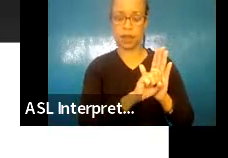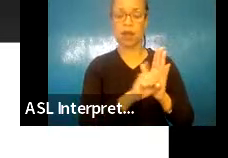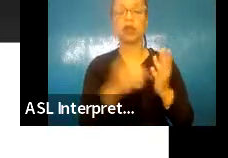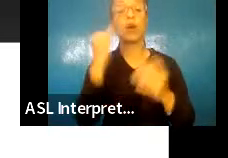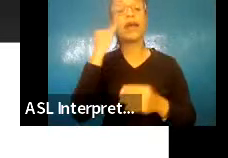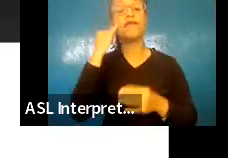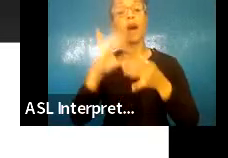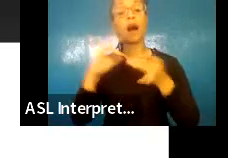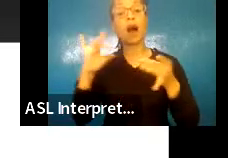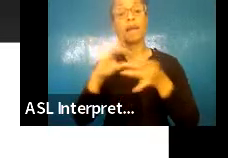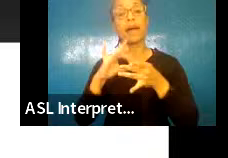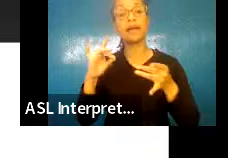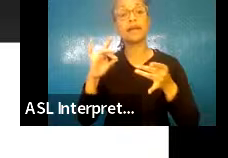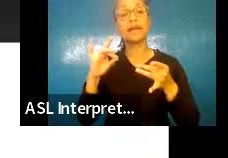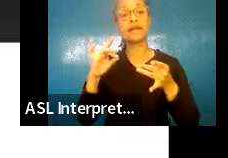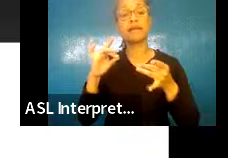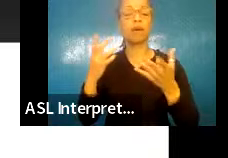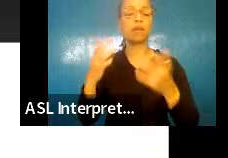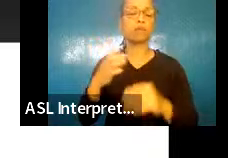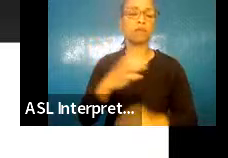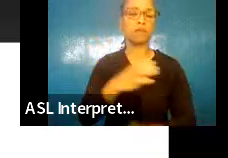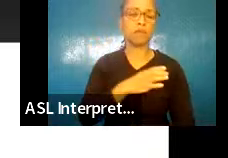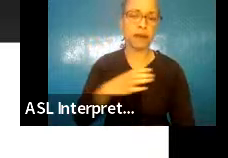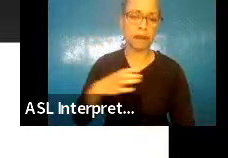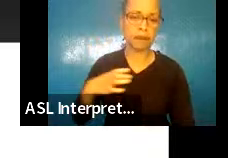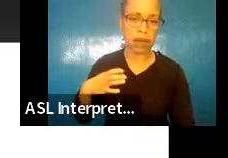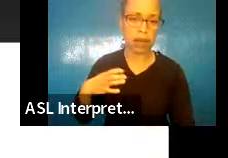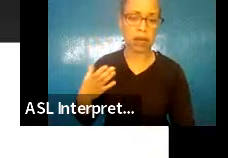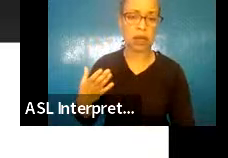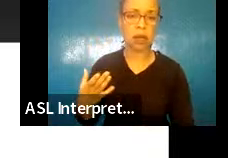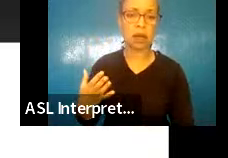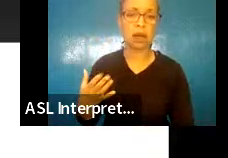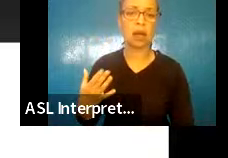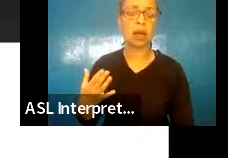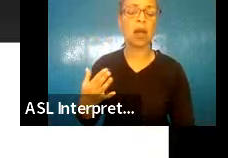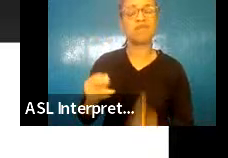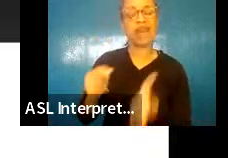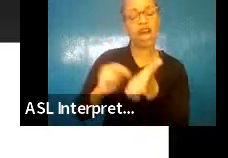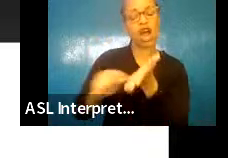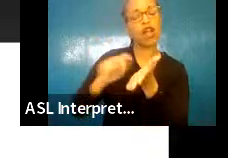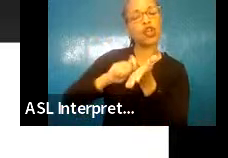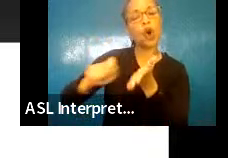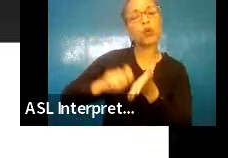us, at least on the committee, a note